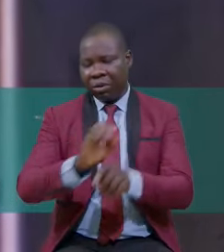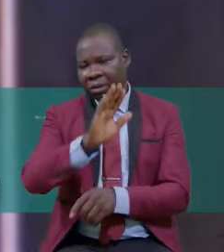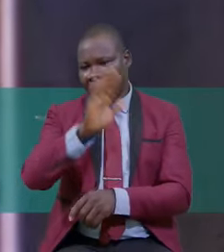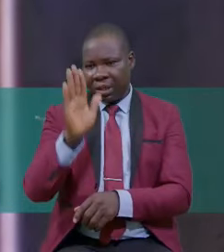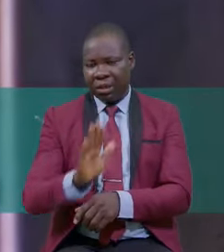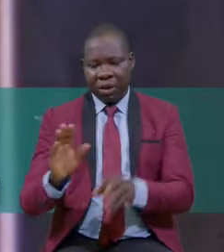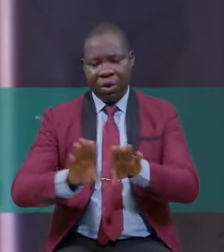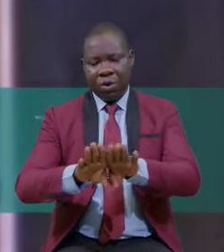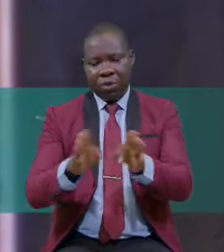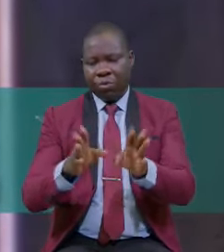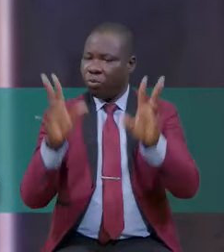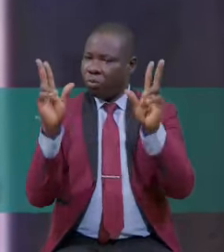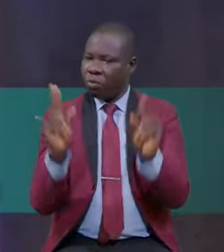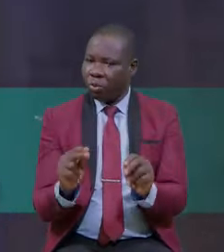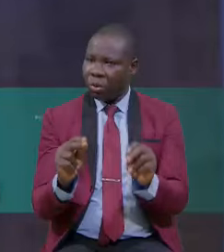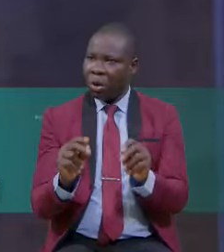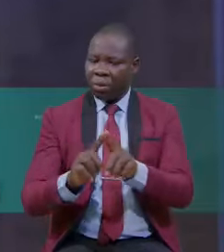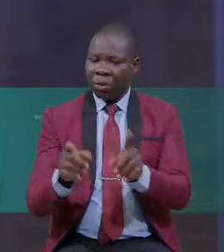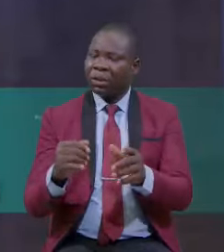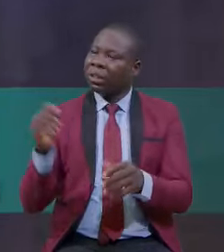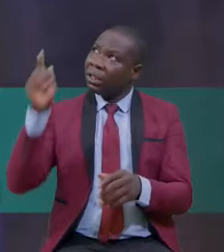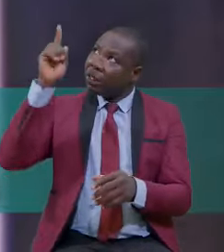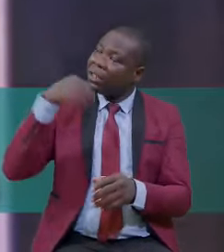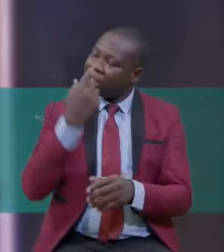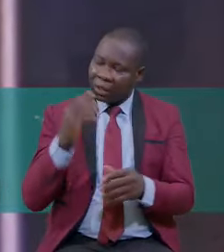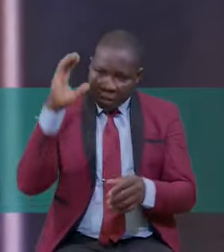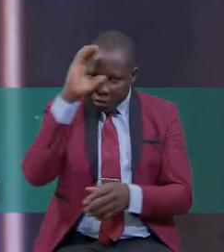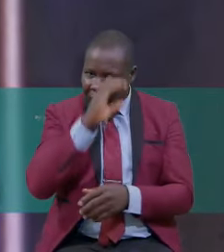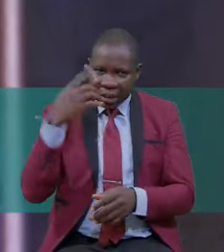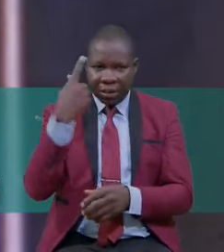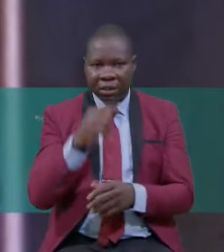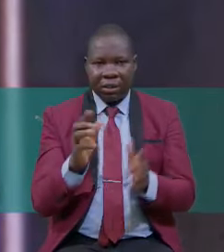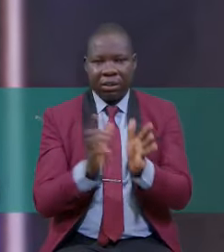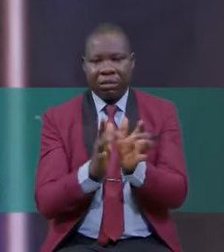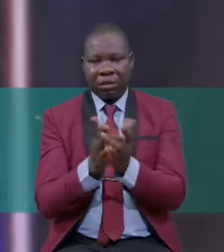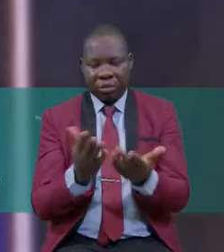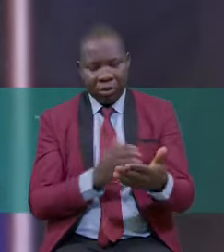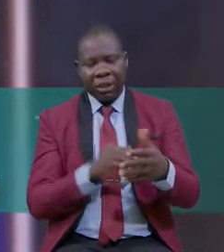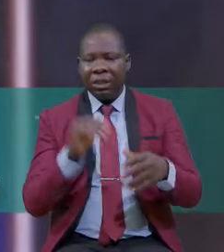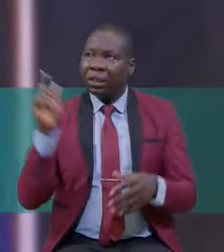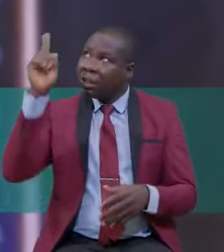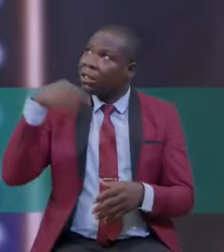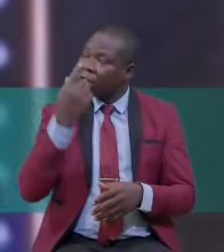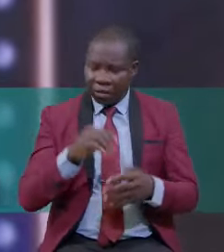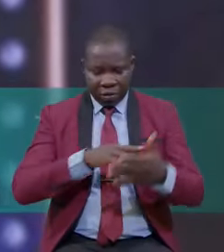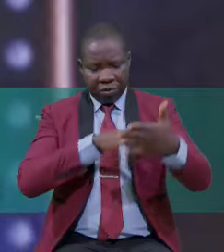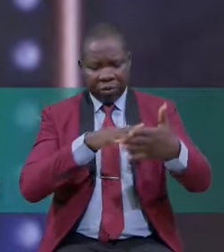Search the scripture. It says study. Study the scripture. It's telling you